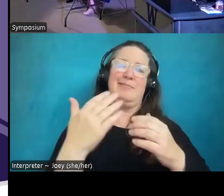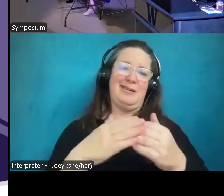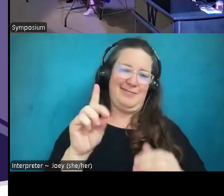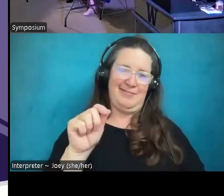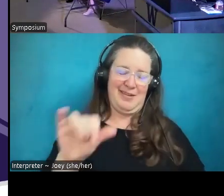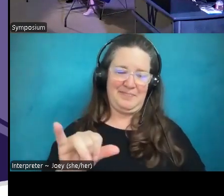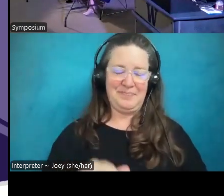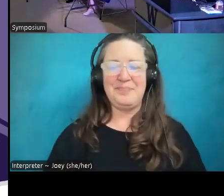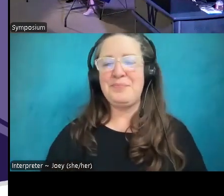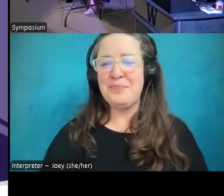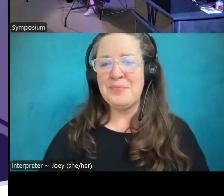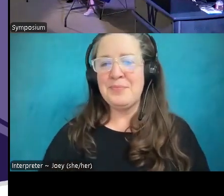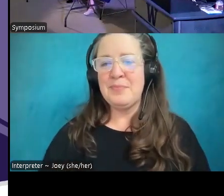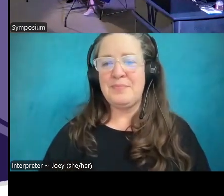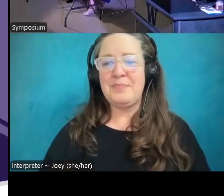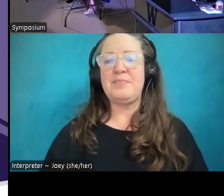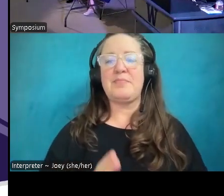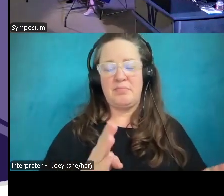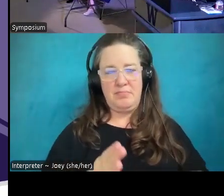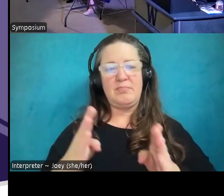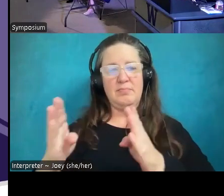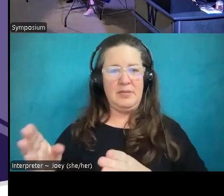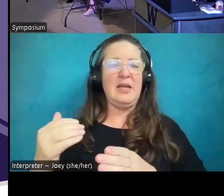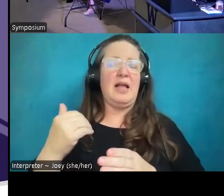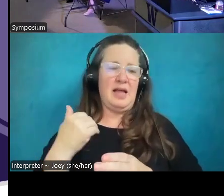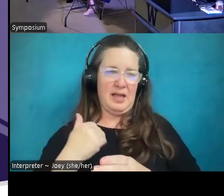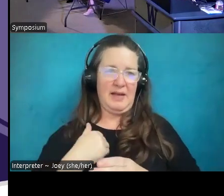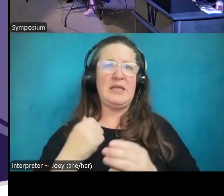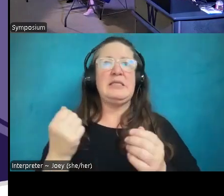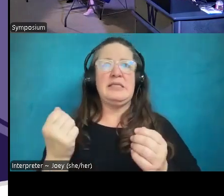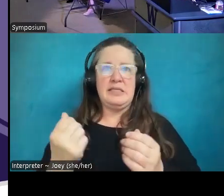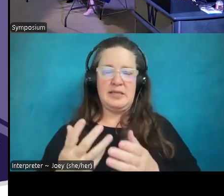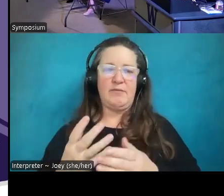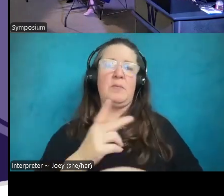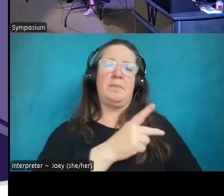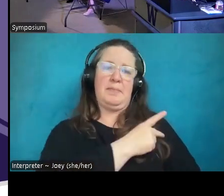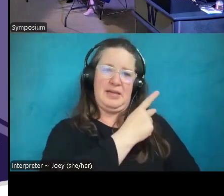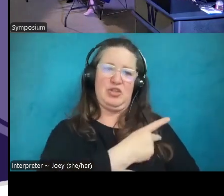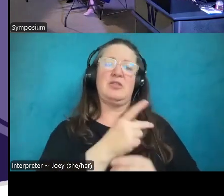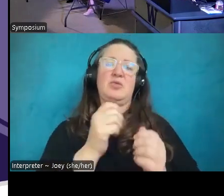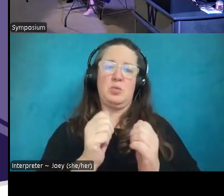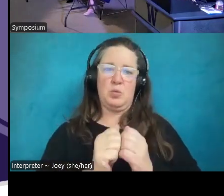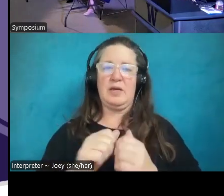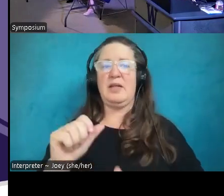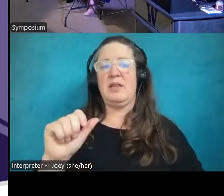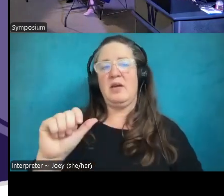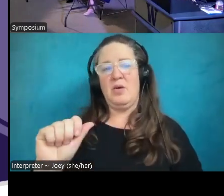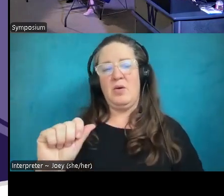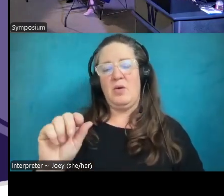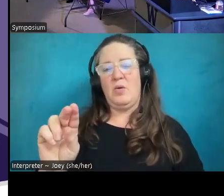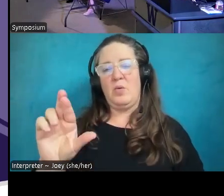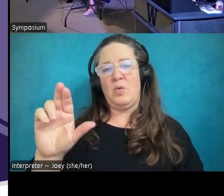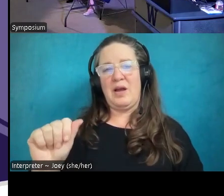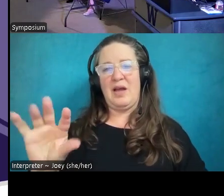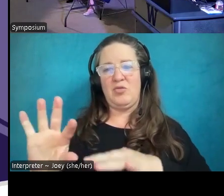I can also add that I have several patients that have Oura rings, and for those of you that don't know what that is,